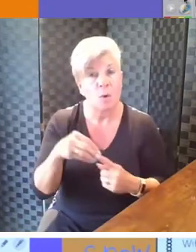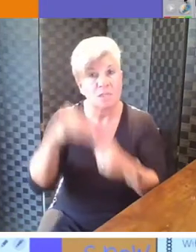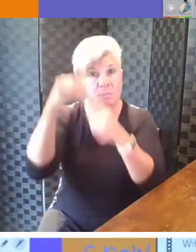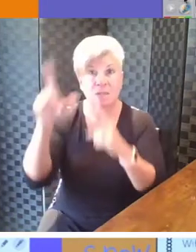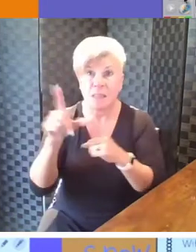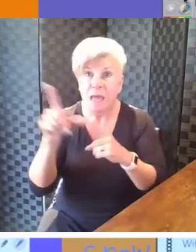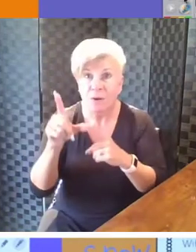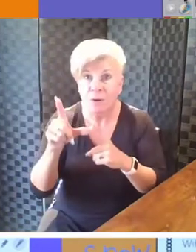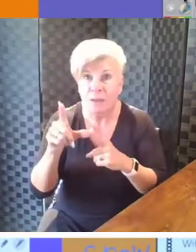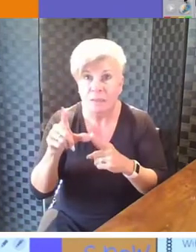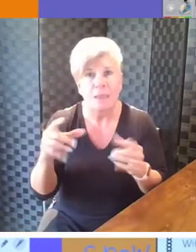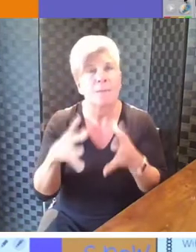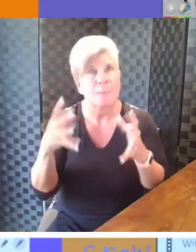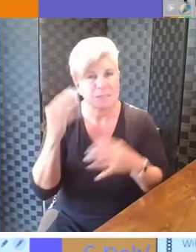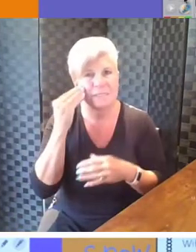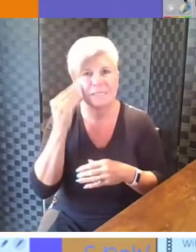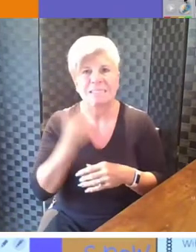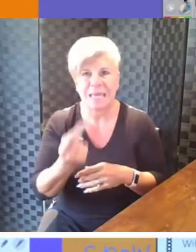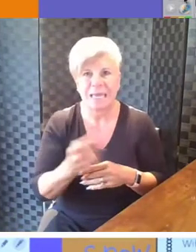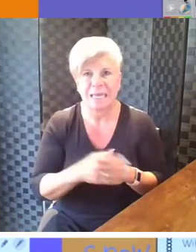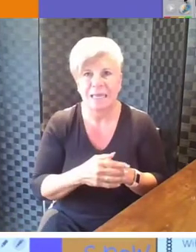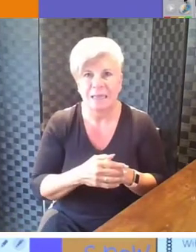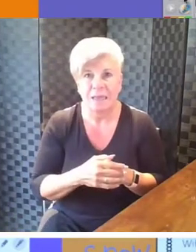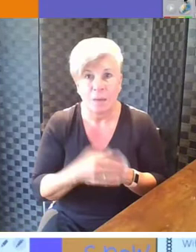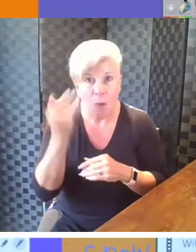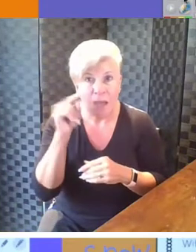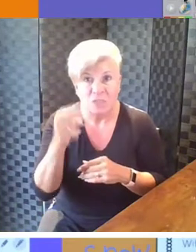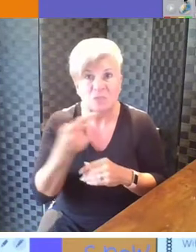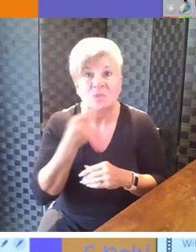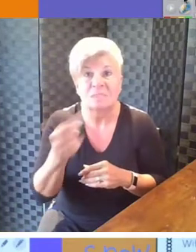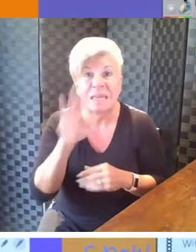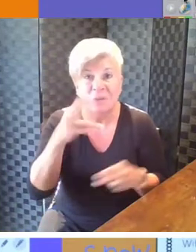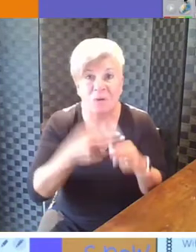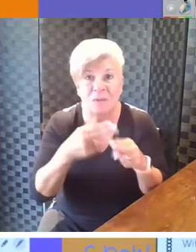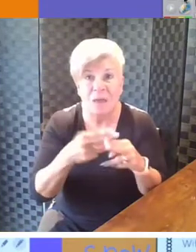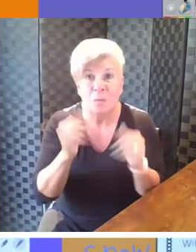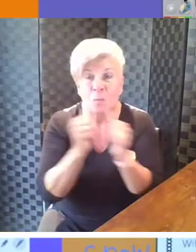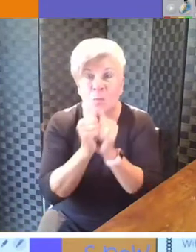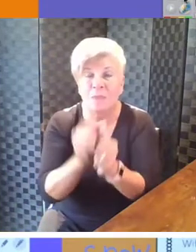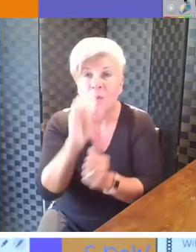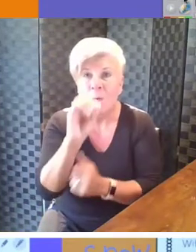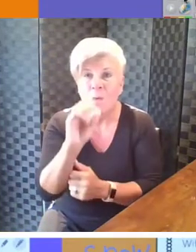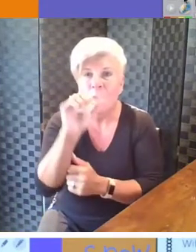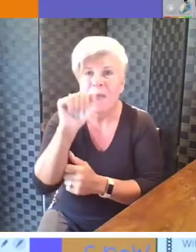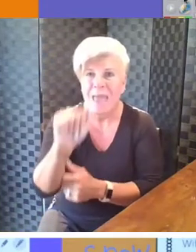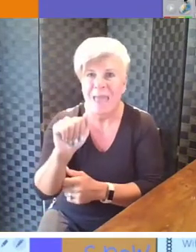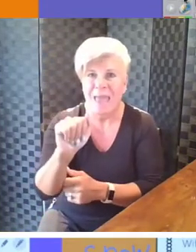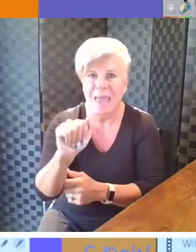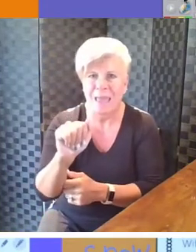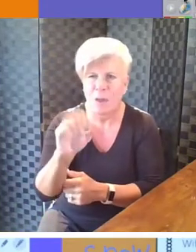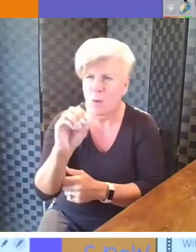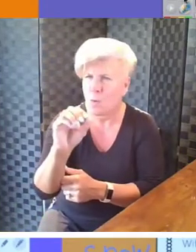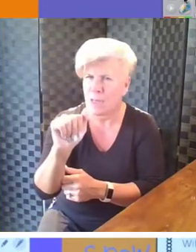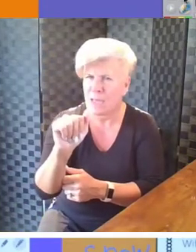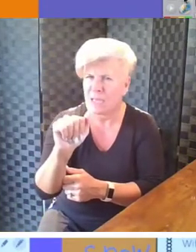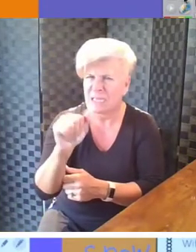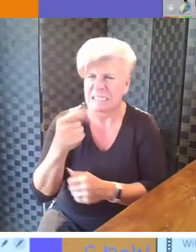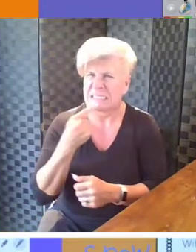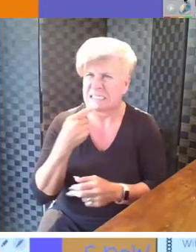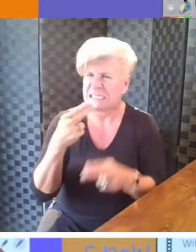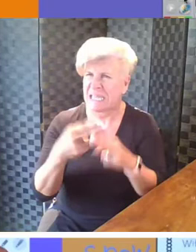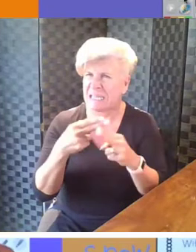You are a special letter, this much I can say, because you even say your name with O-A. What does that mean? You say your